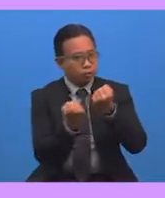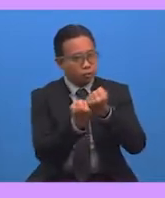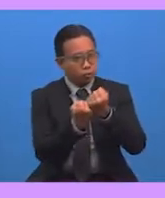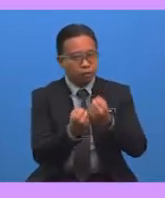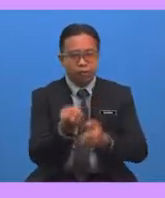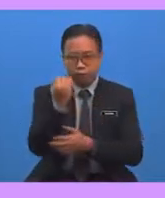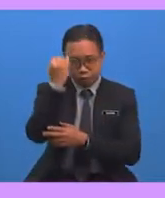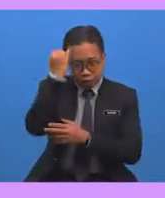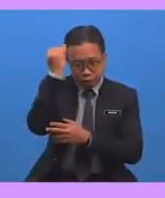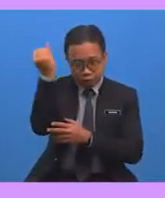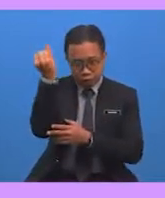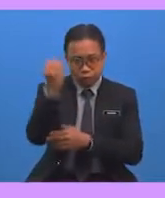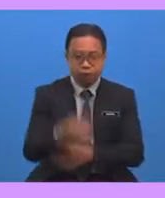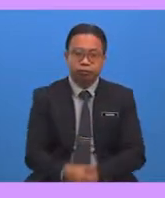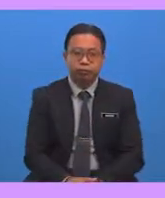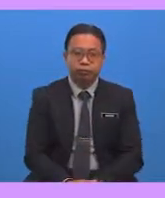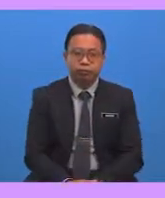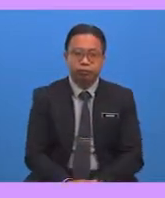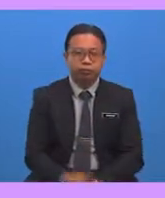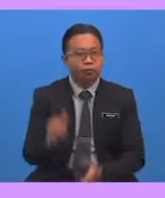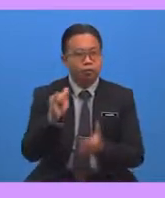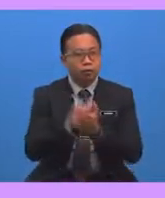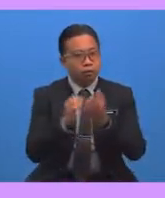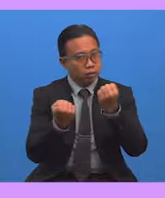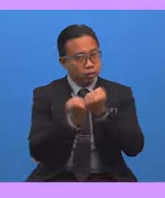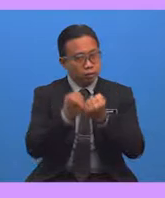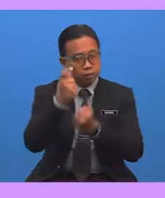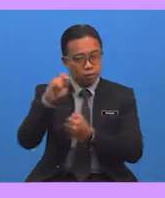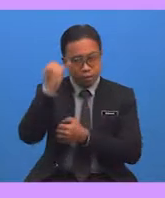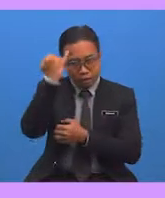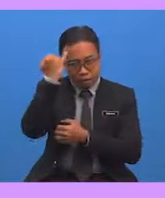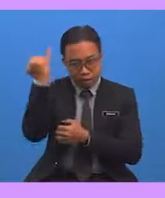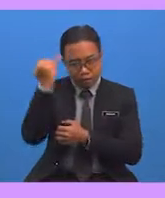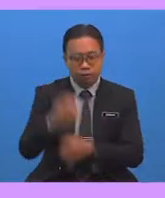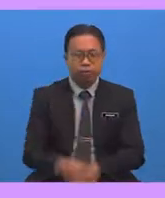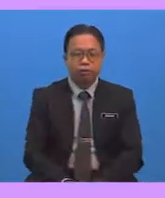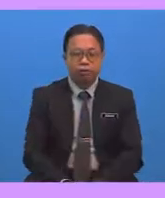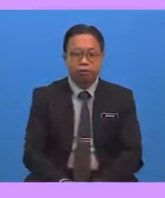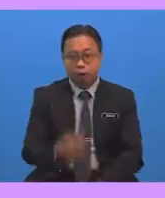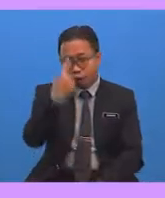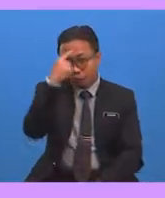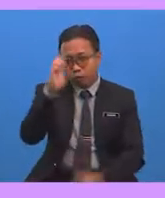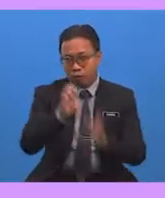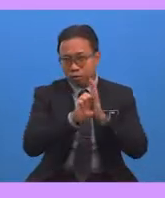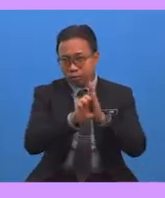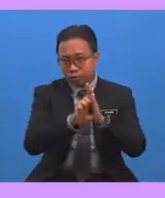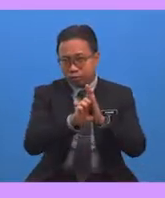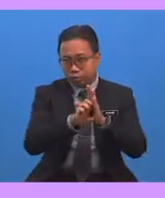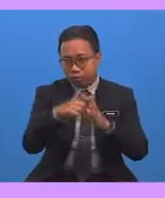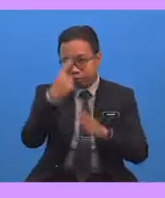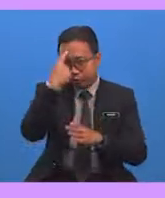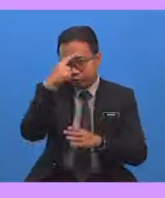information. This supports the idea that, for example, for